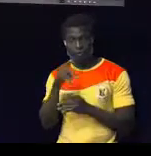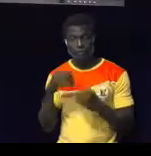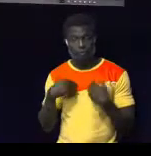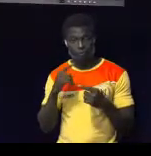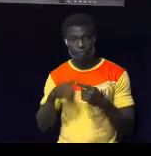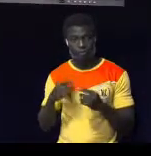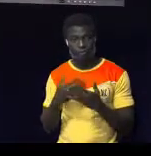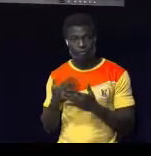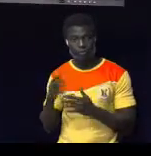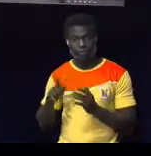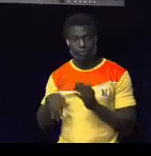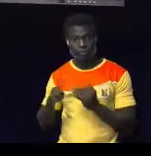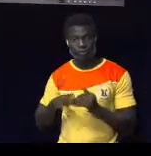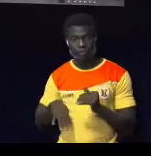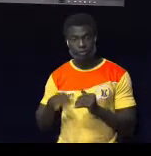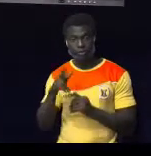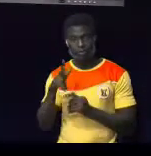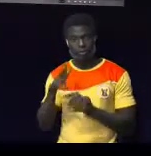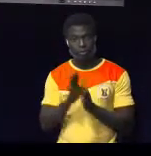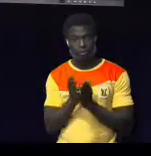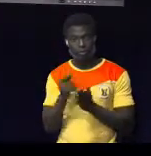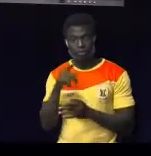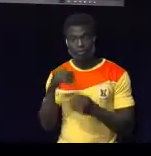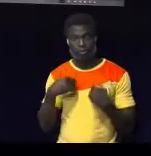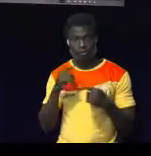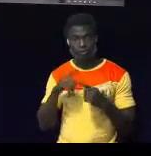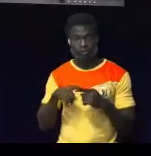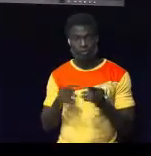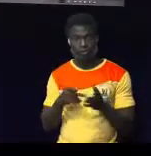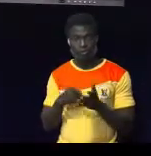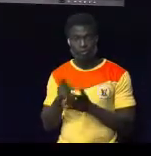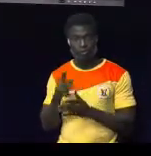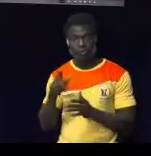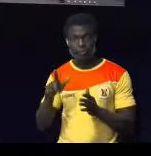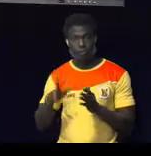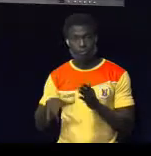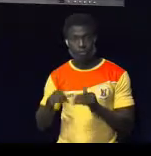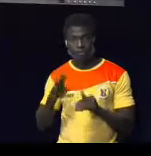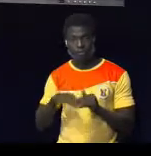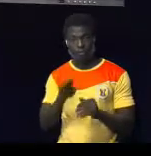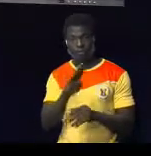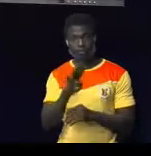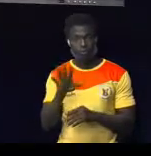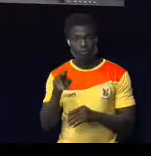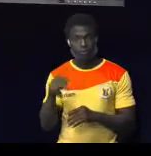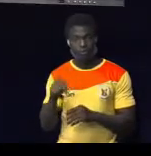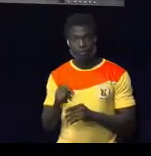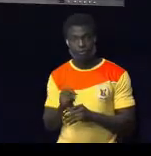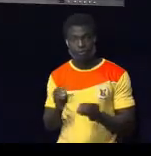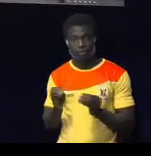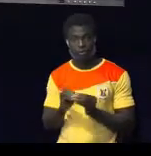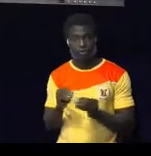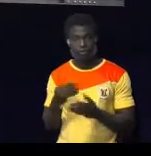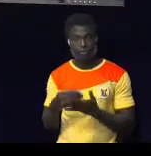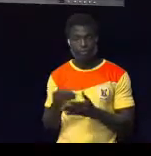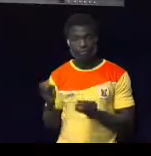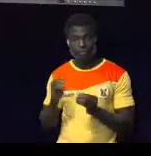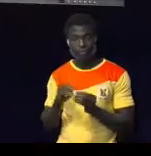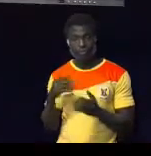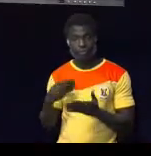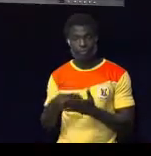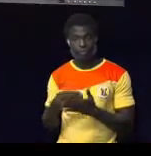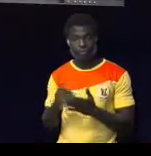buy, you know, less than 3 books, then we have to pay less than 45 naira. The more books, the more money. The less books, the